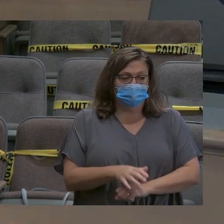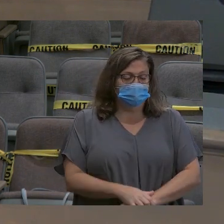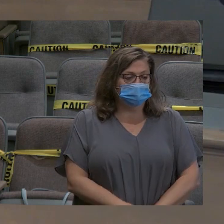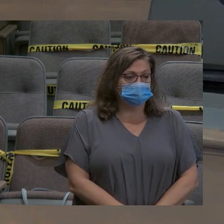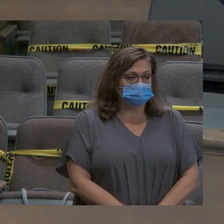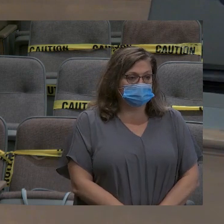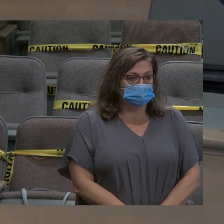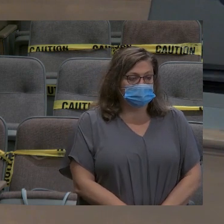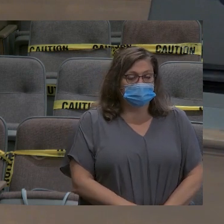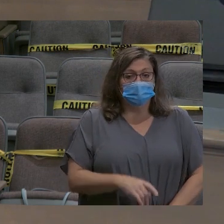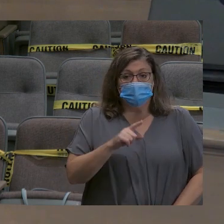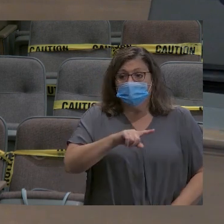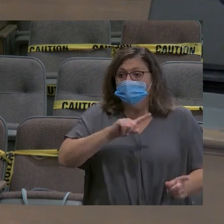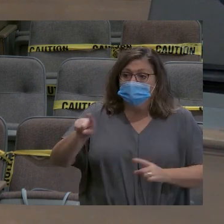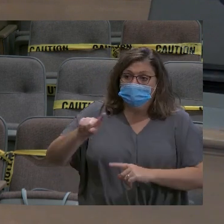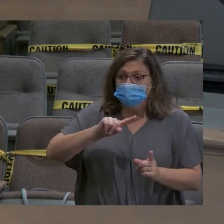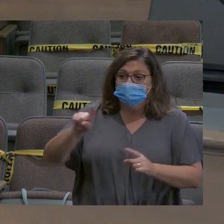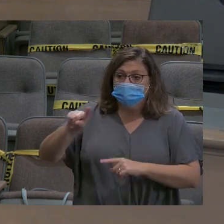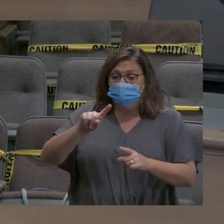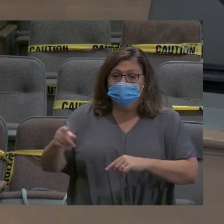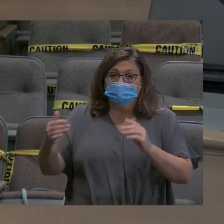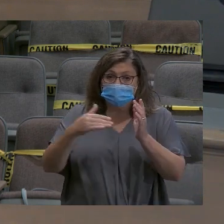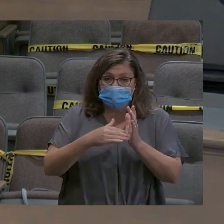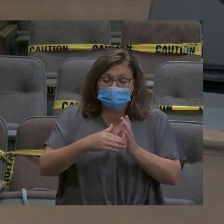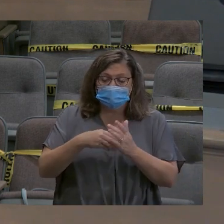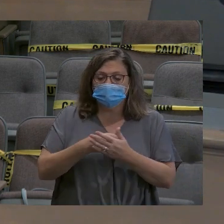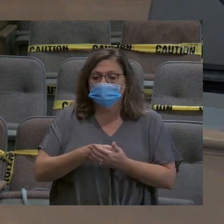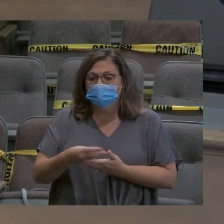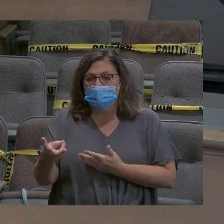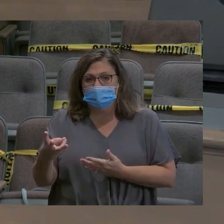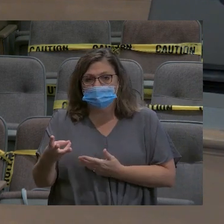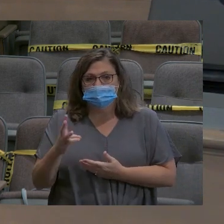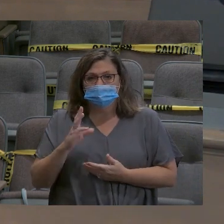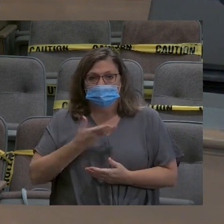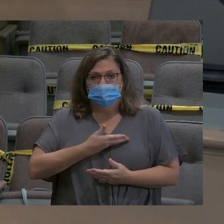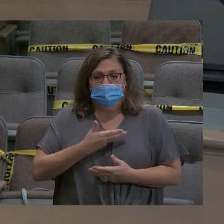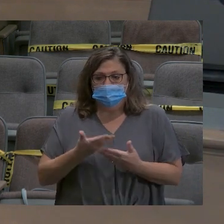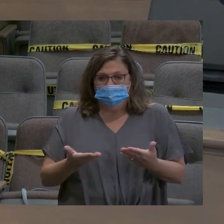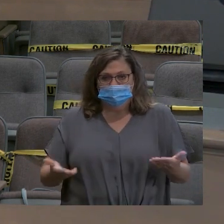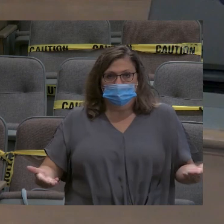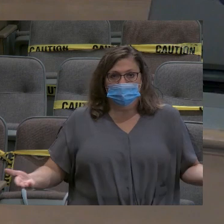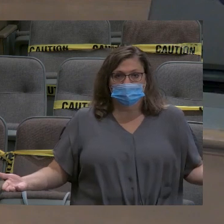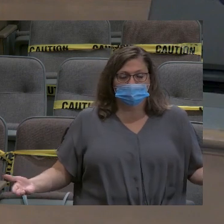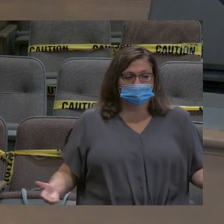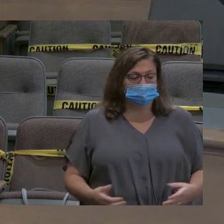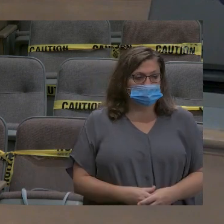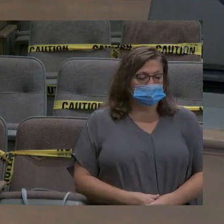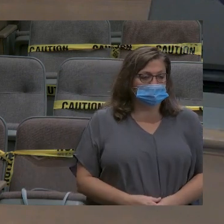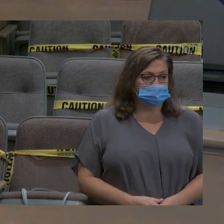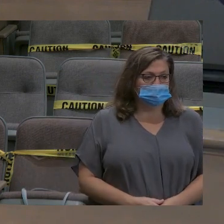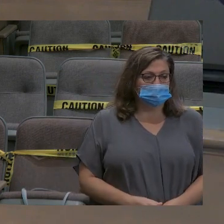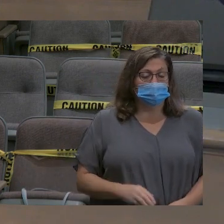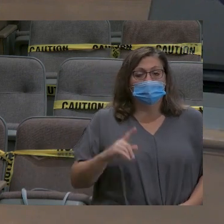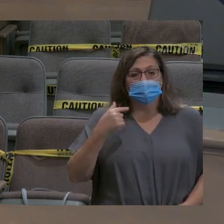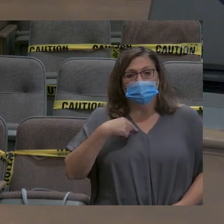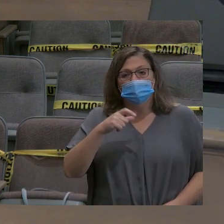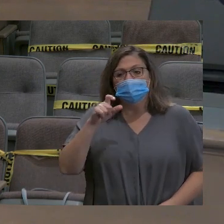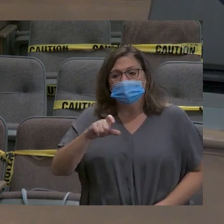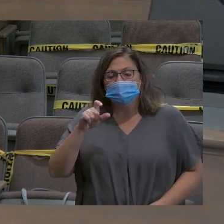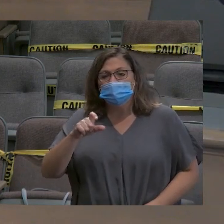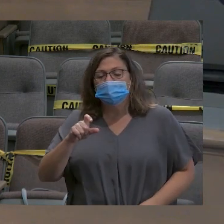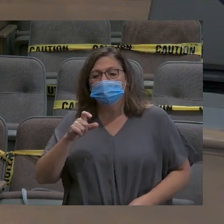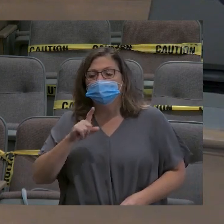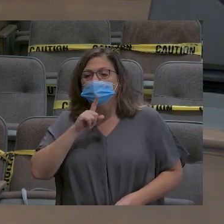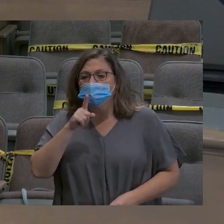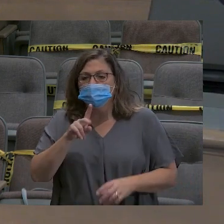wastes valuable supplies that we need to use in cases where the information will truly be valuable to us.